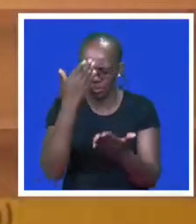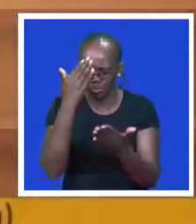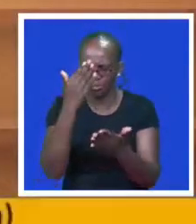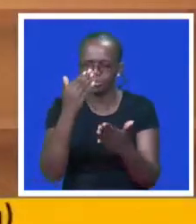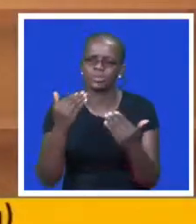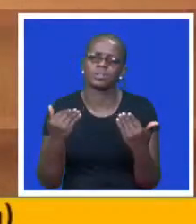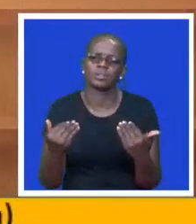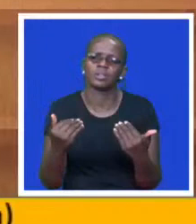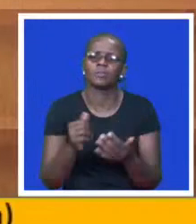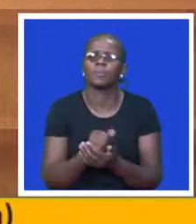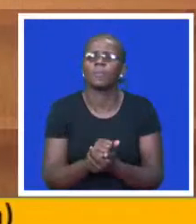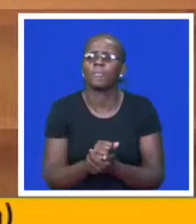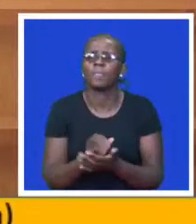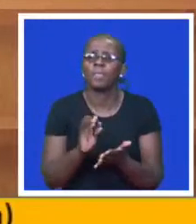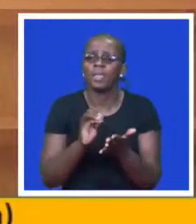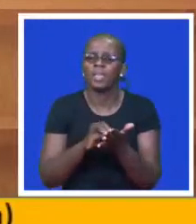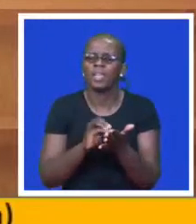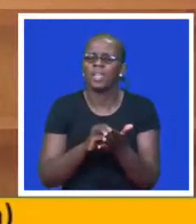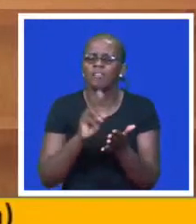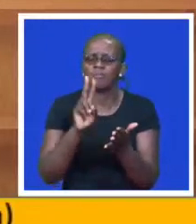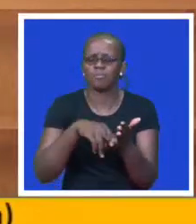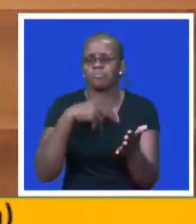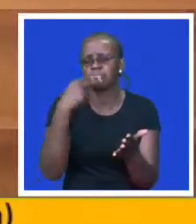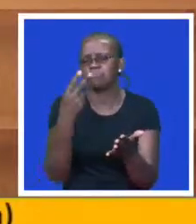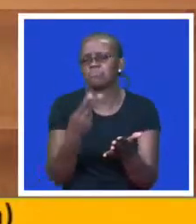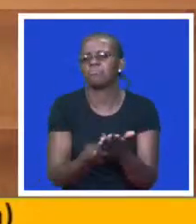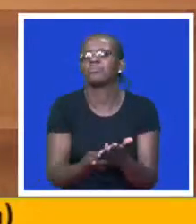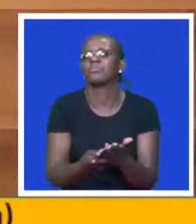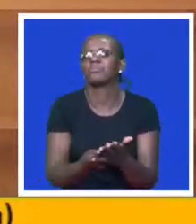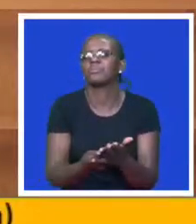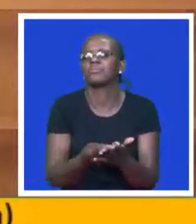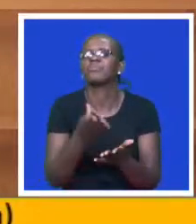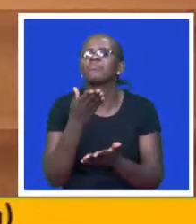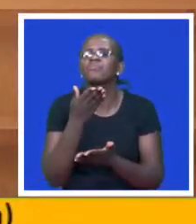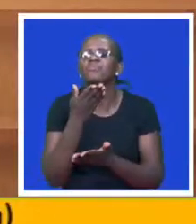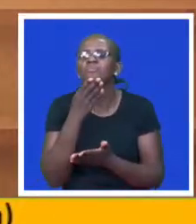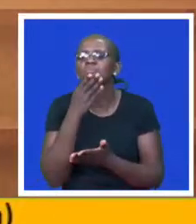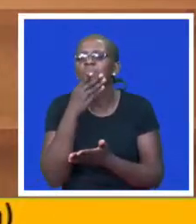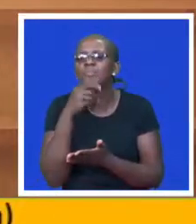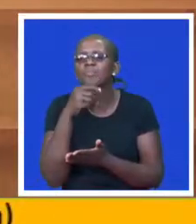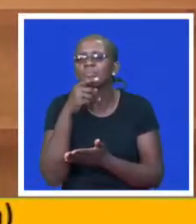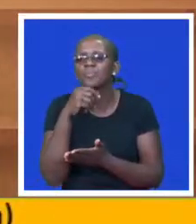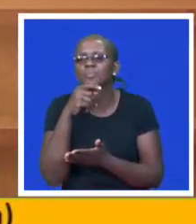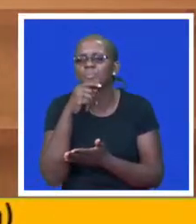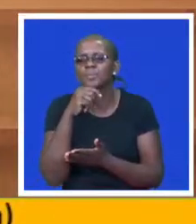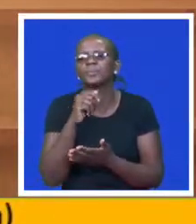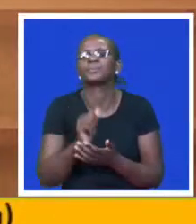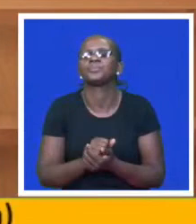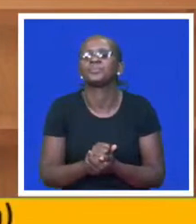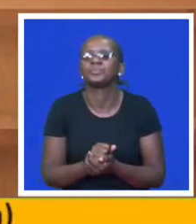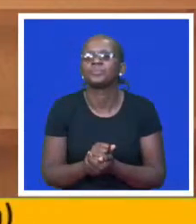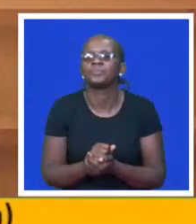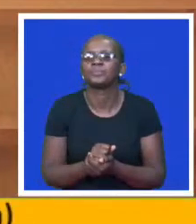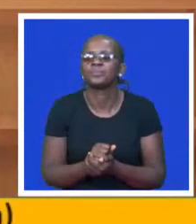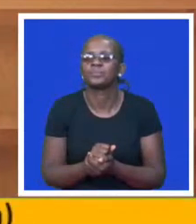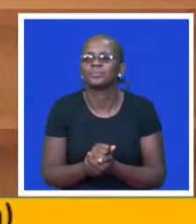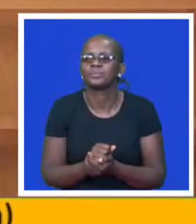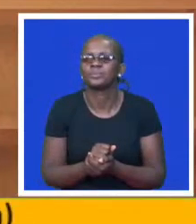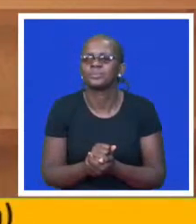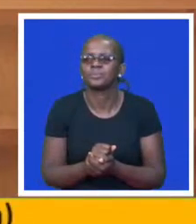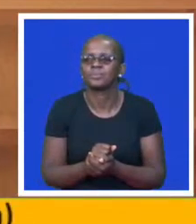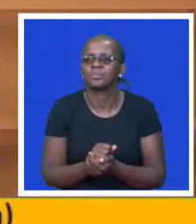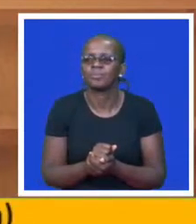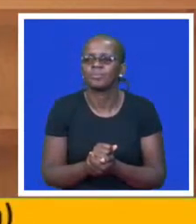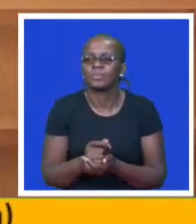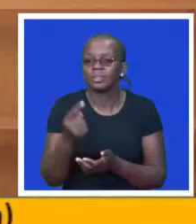we are learning about the fall of man. Okay, what are you Yes. expecting them to have learned by the end of the lesson? We are going to look at how sin